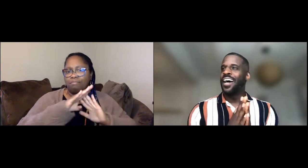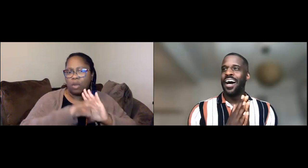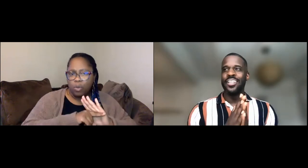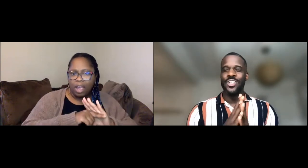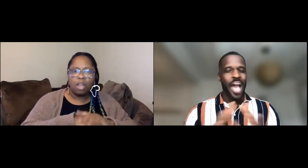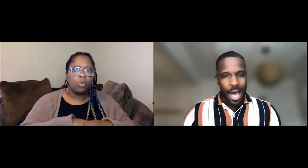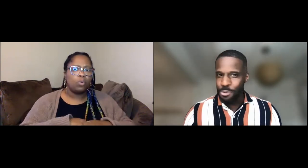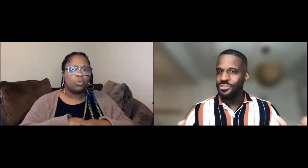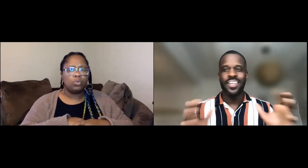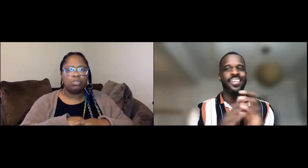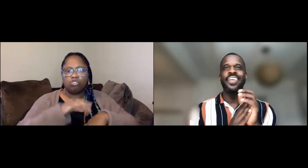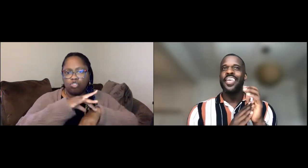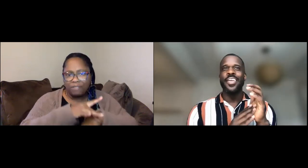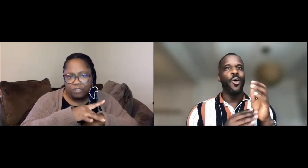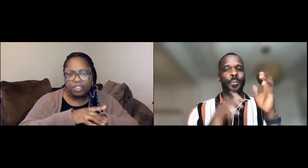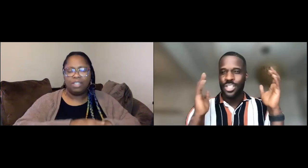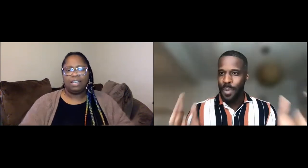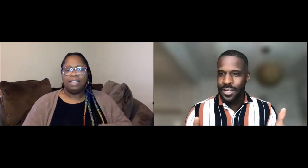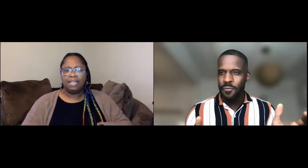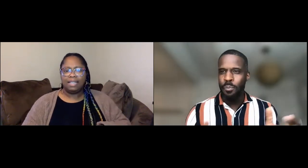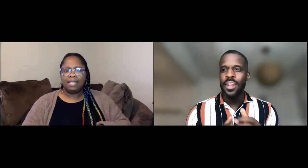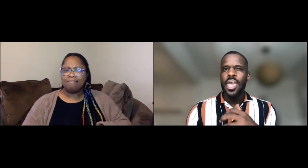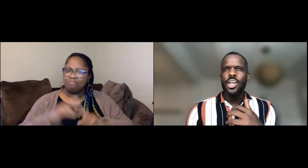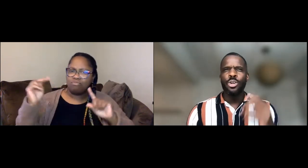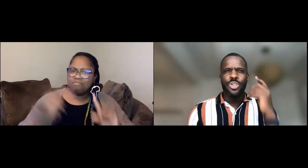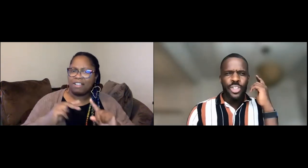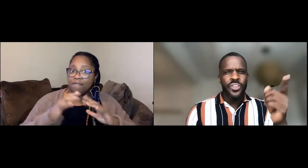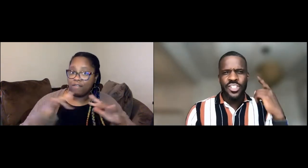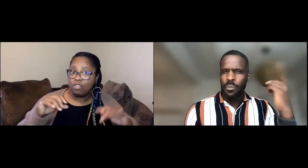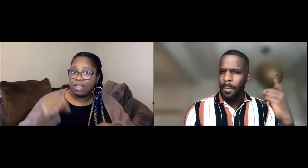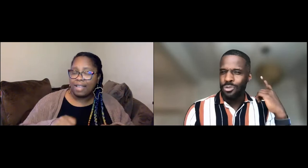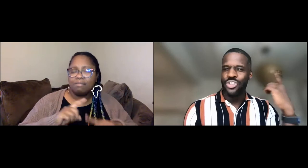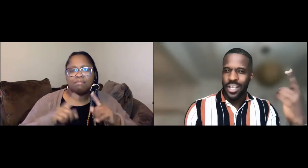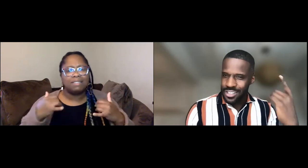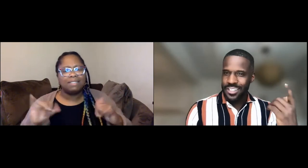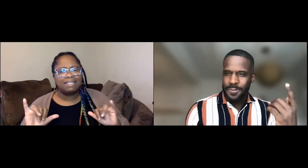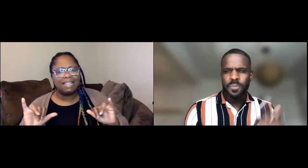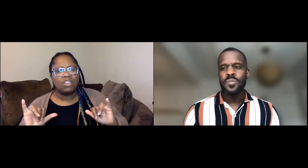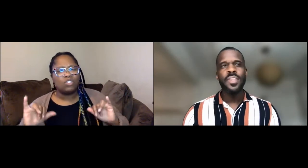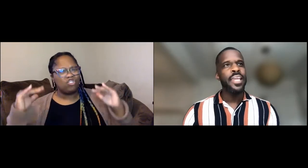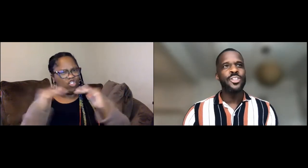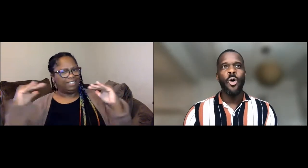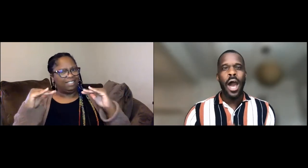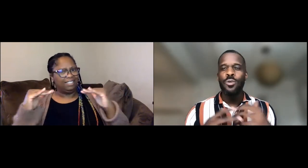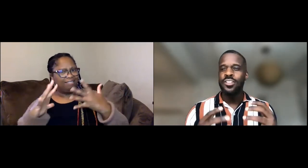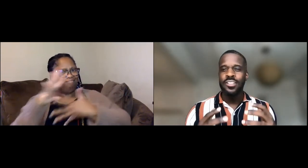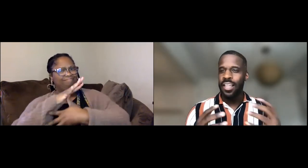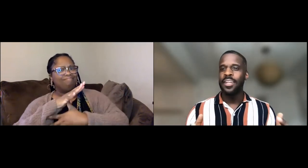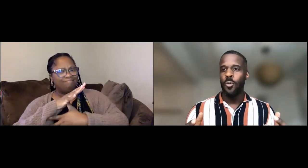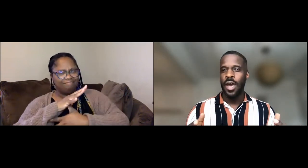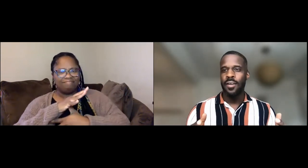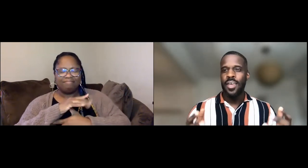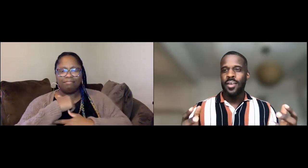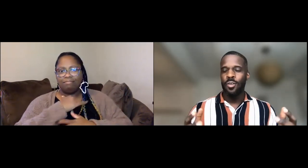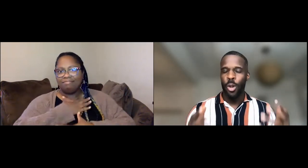background, geography, perspective, but, you still feel the same way about justice. And so I was delighted